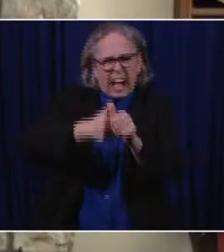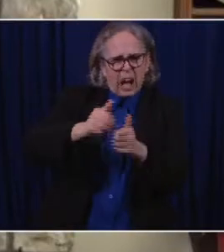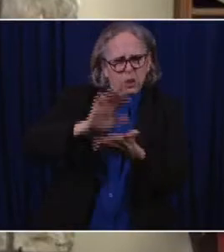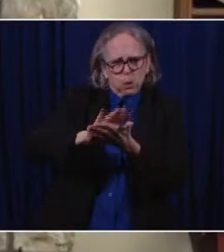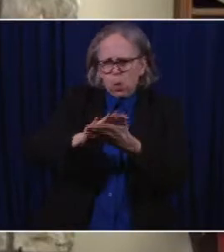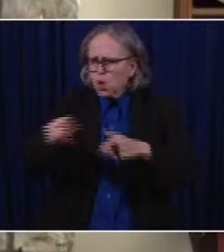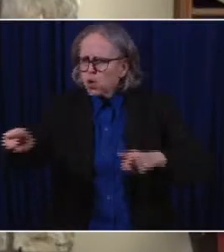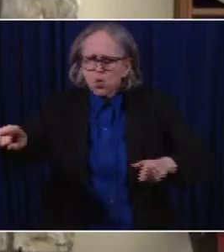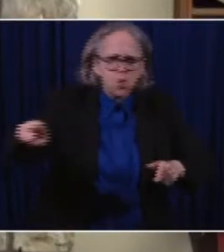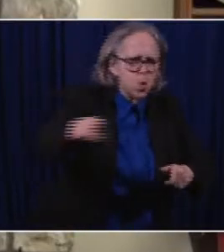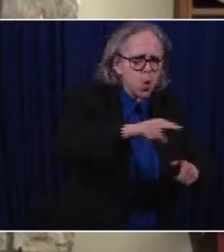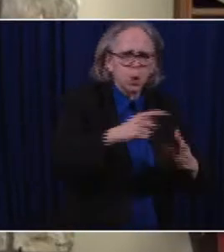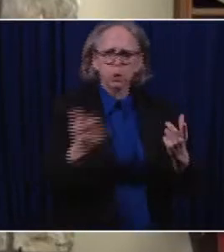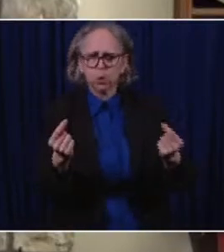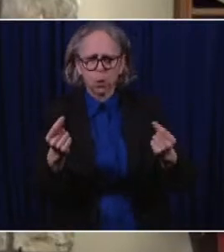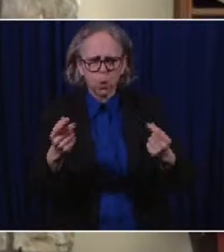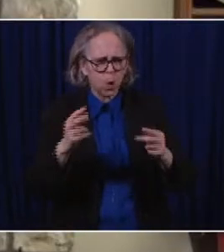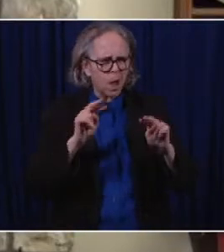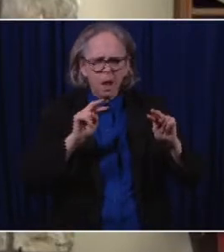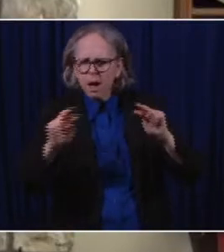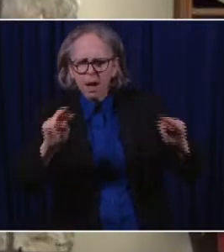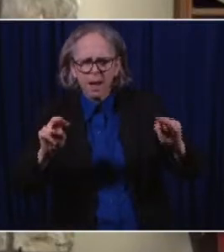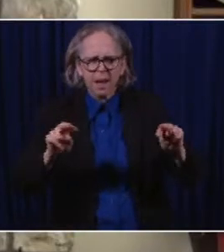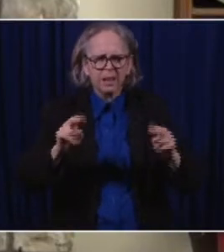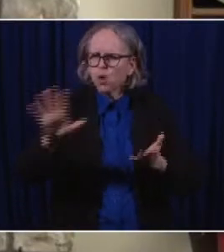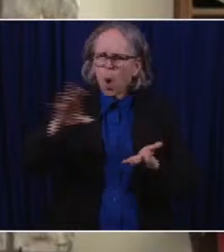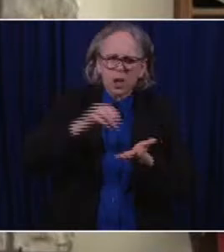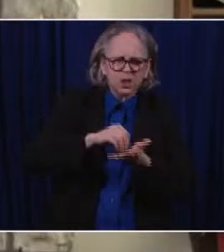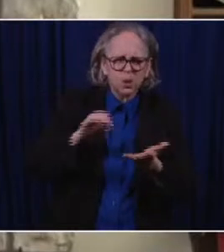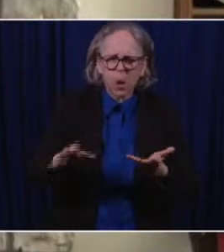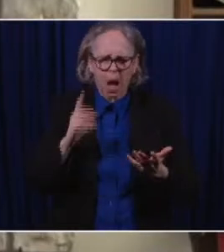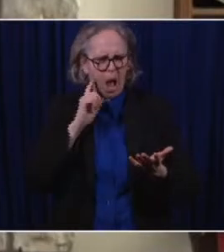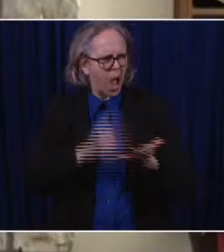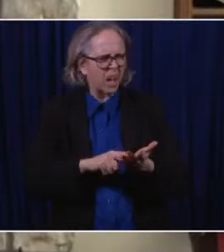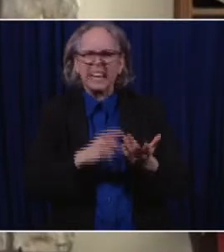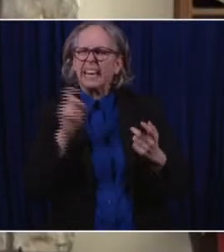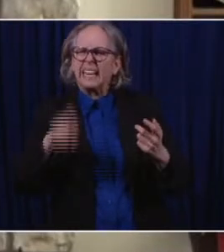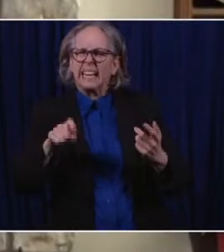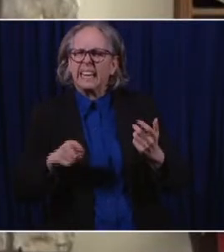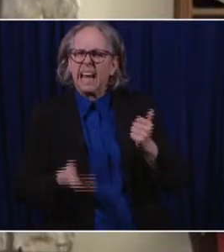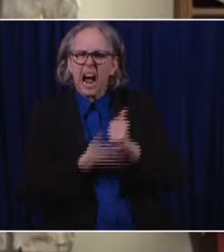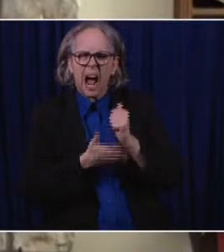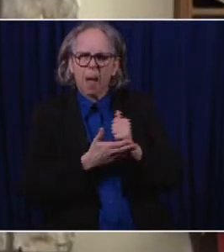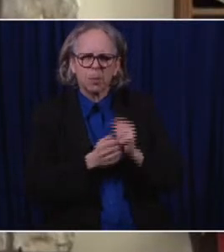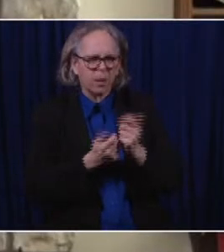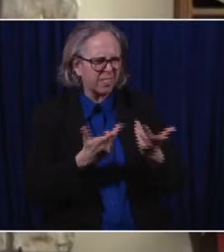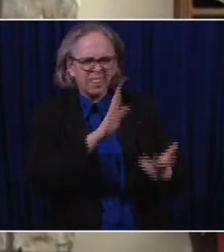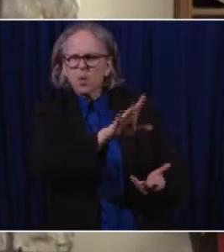specific plan aimed at the individual needs of each of their students.